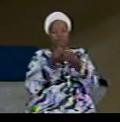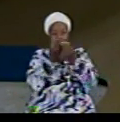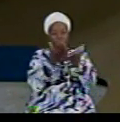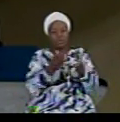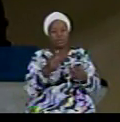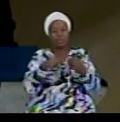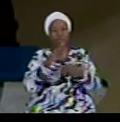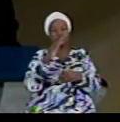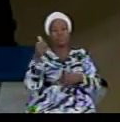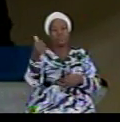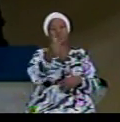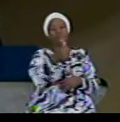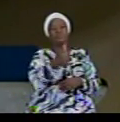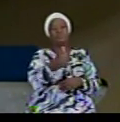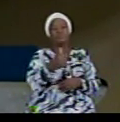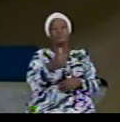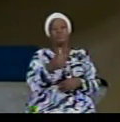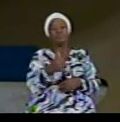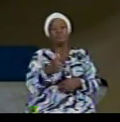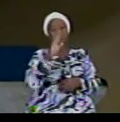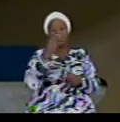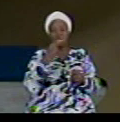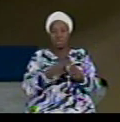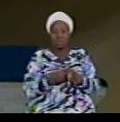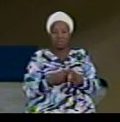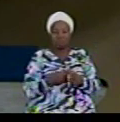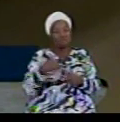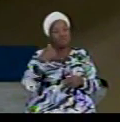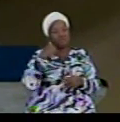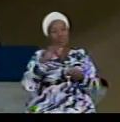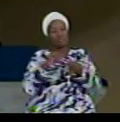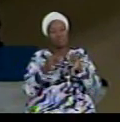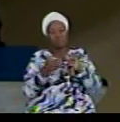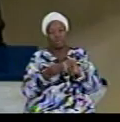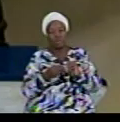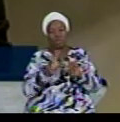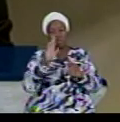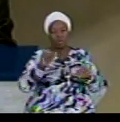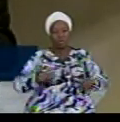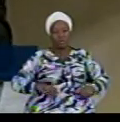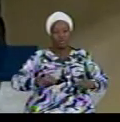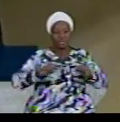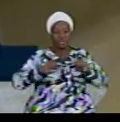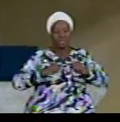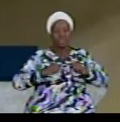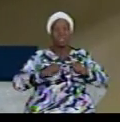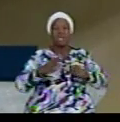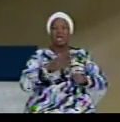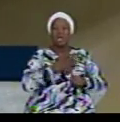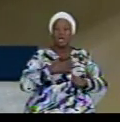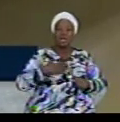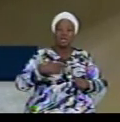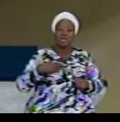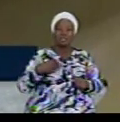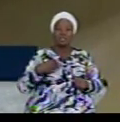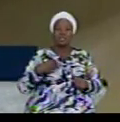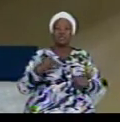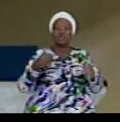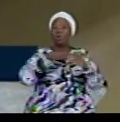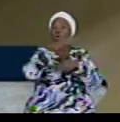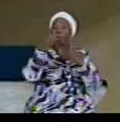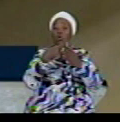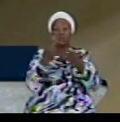yourself. Your name, telephone number, your address, and all